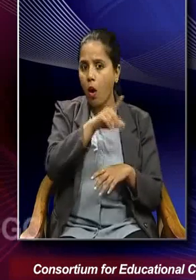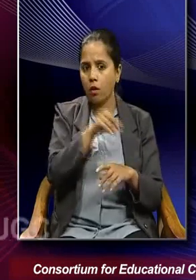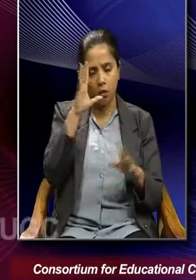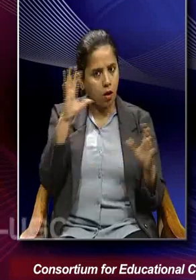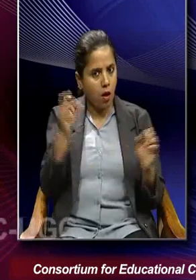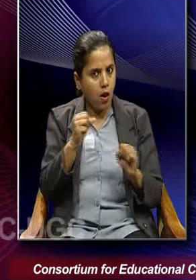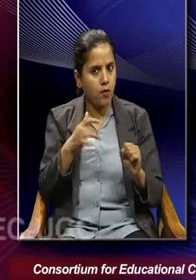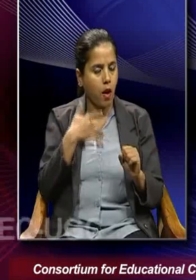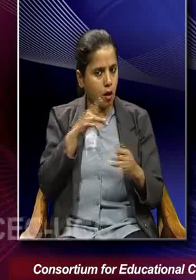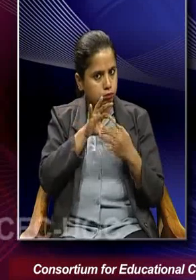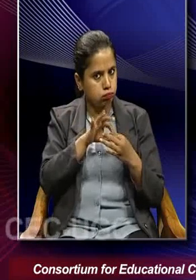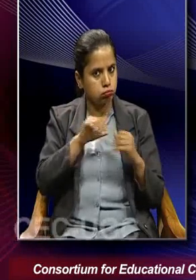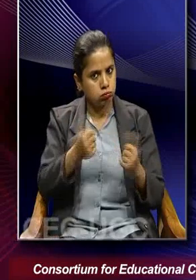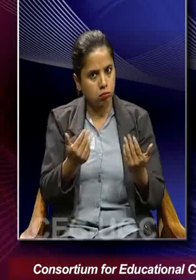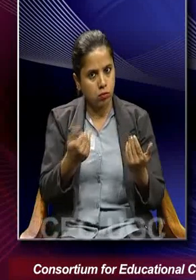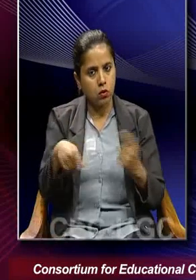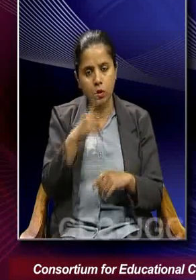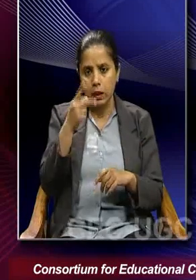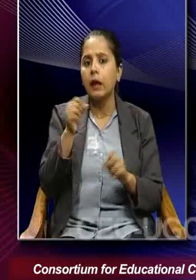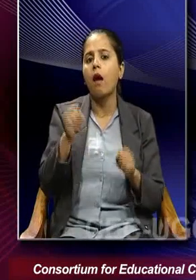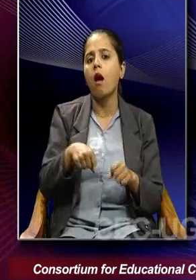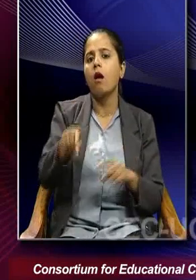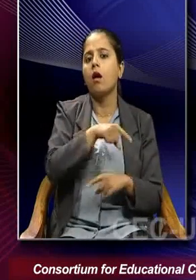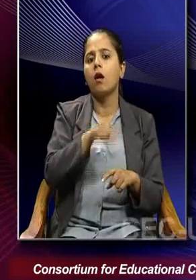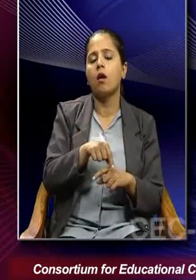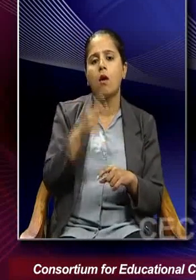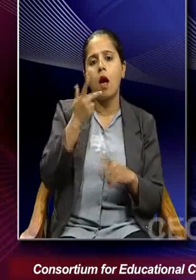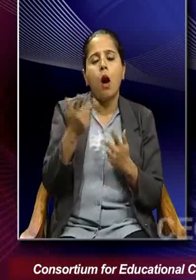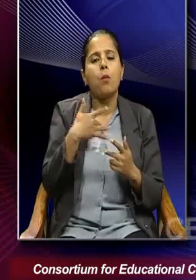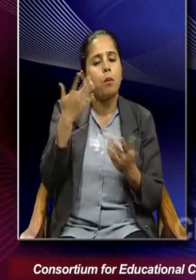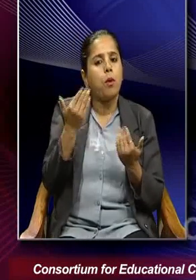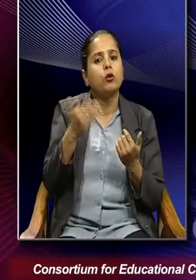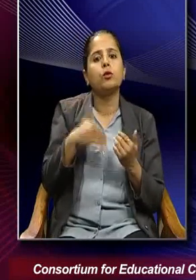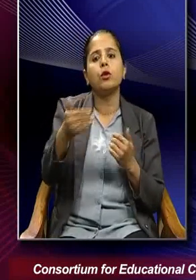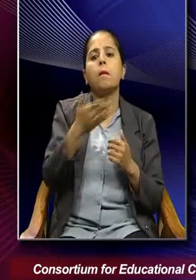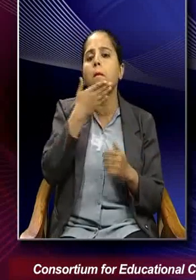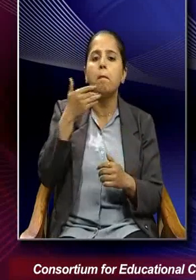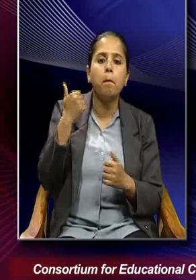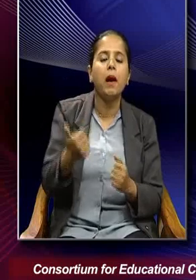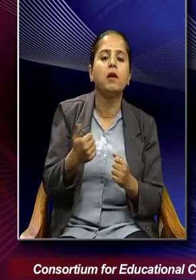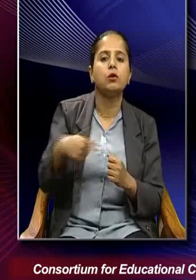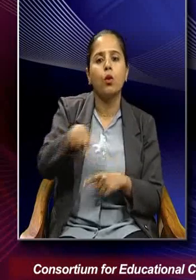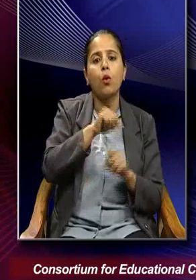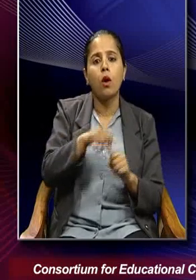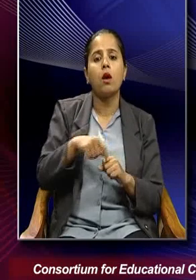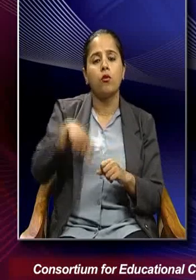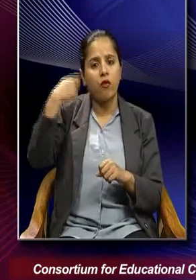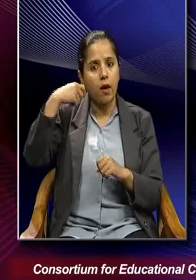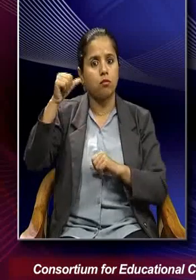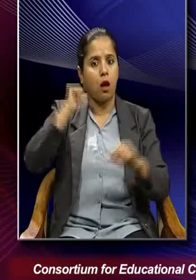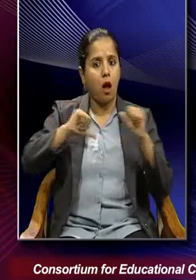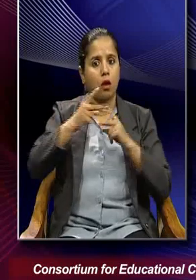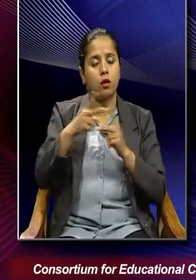the director with which who is able to take out or extract out the best from these film actors.